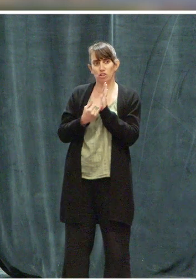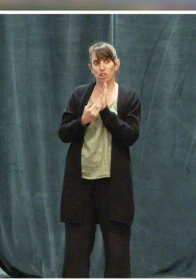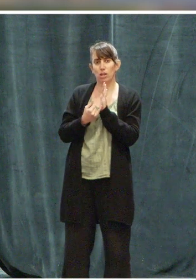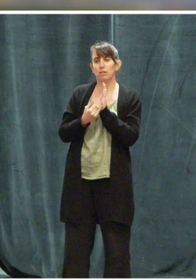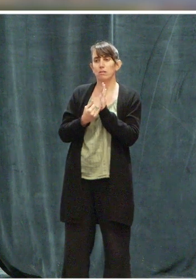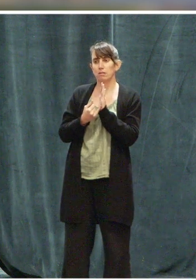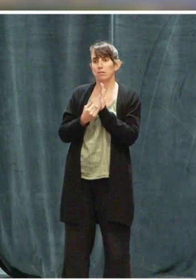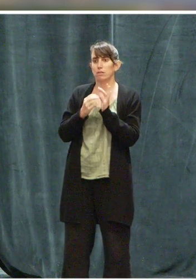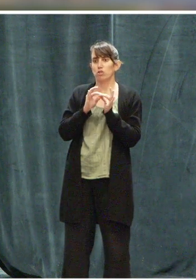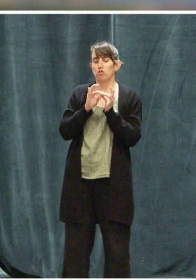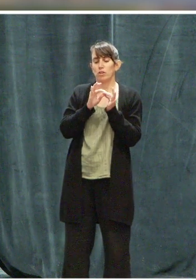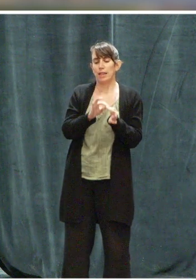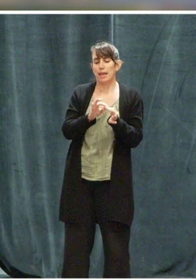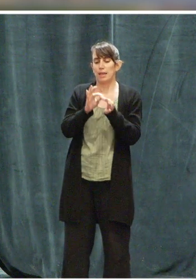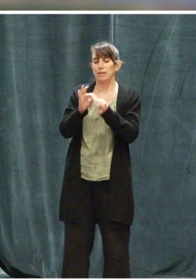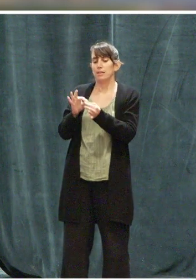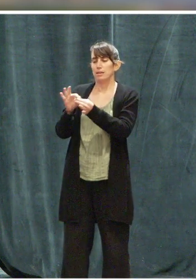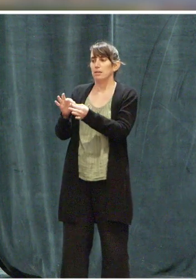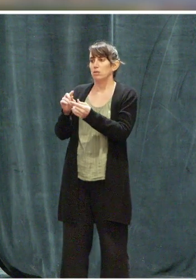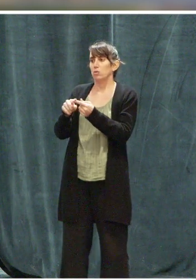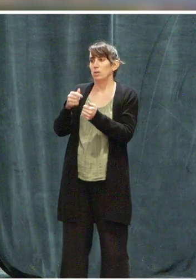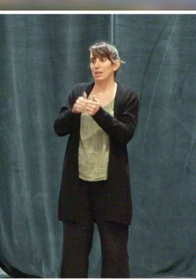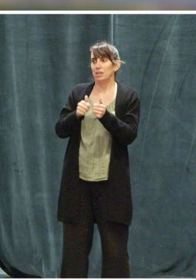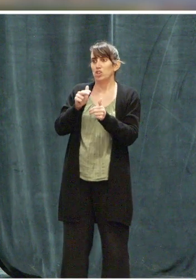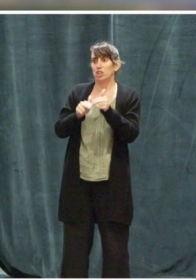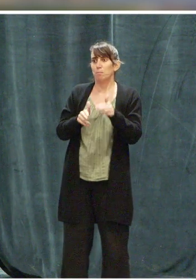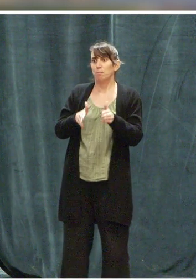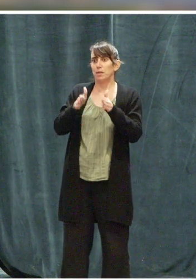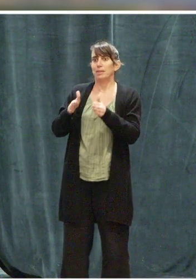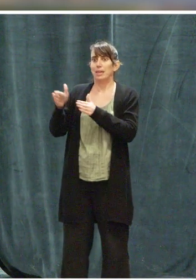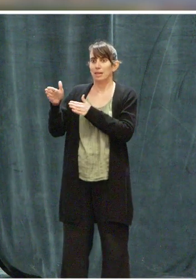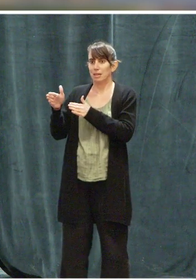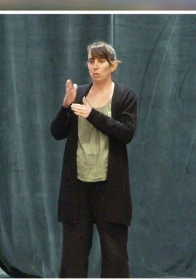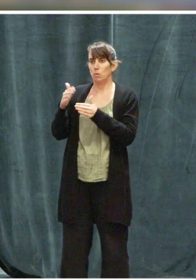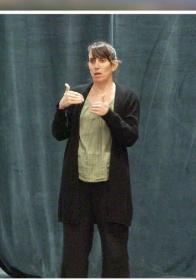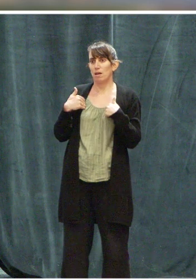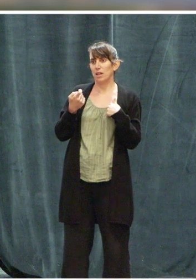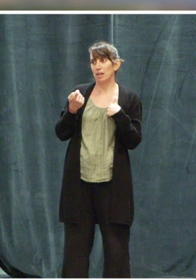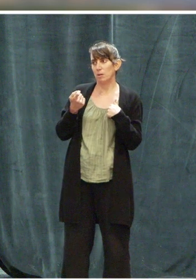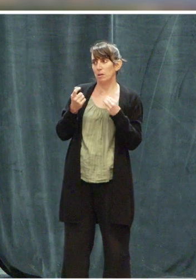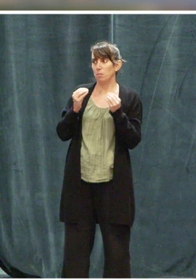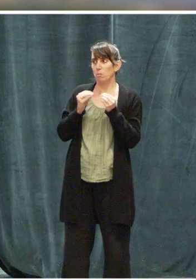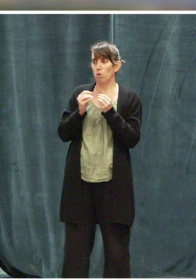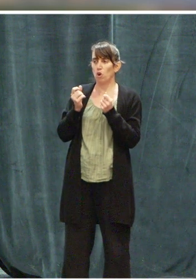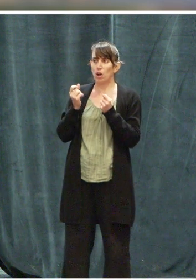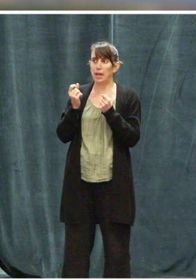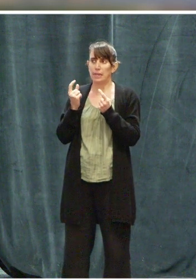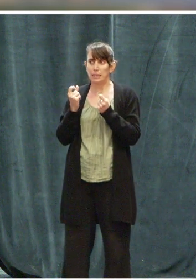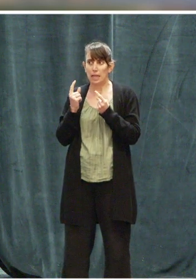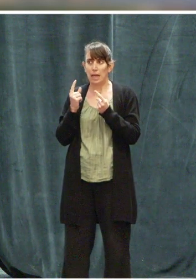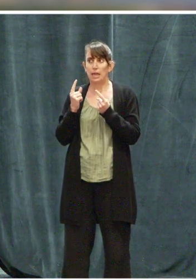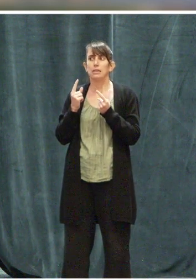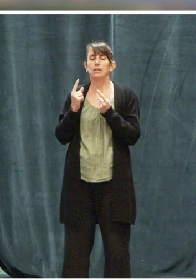to each specific building. So we'll have a little bit more insight into